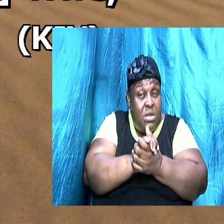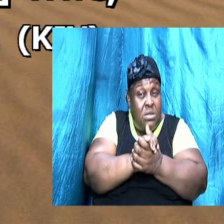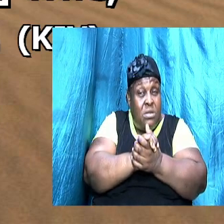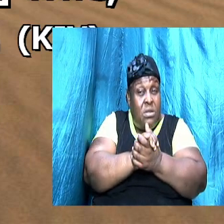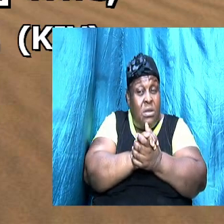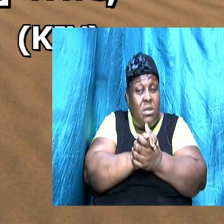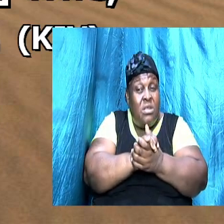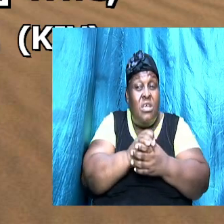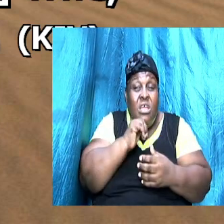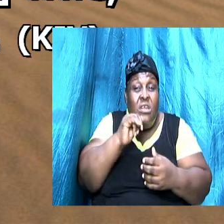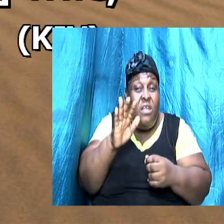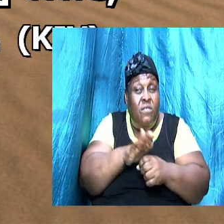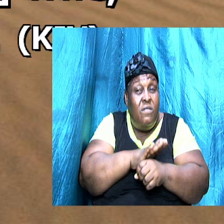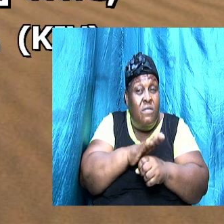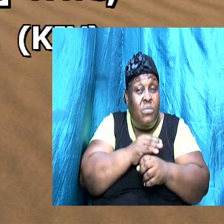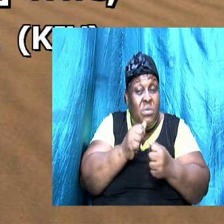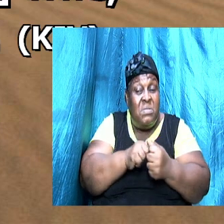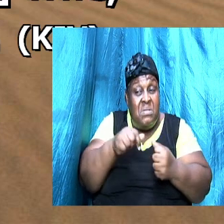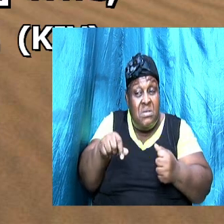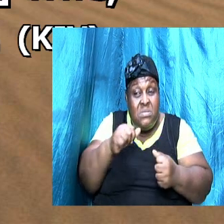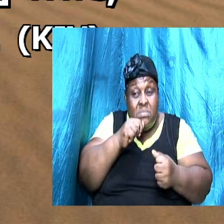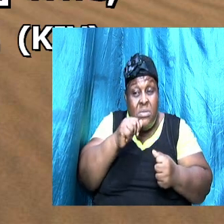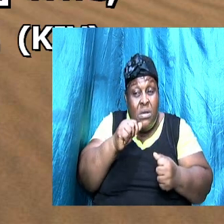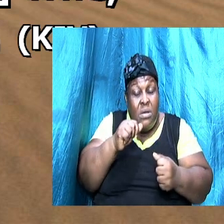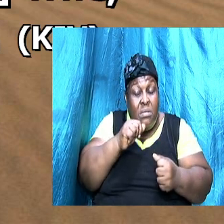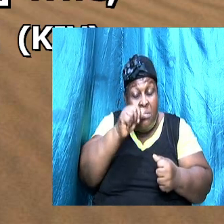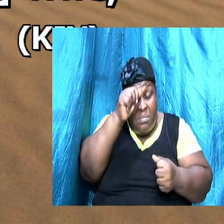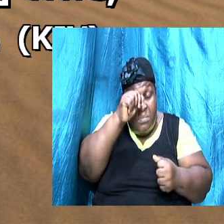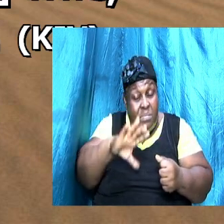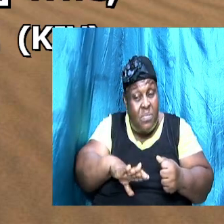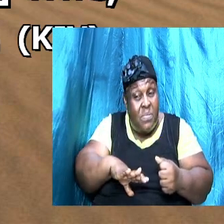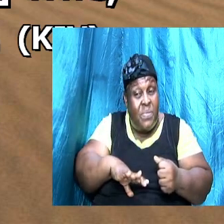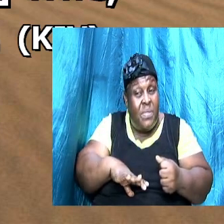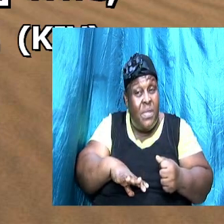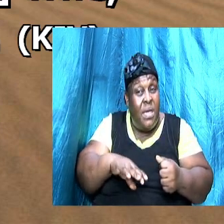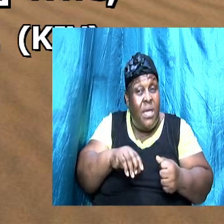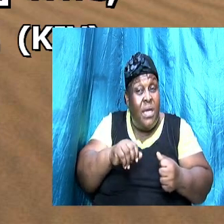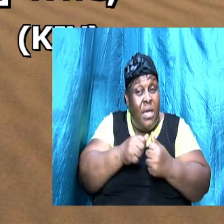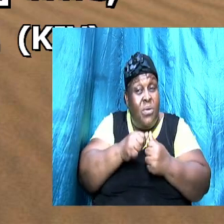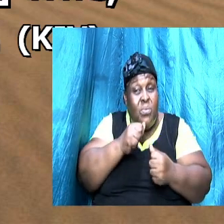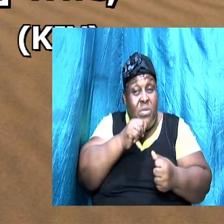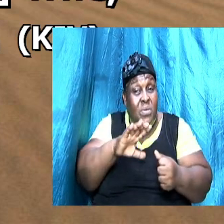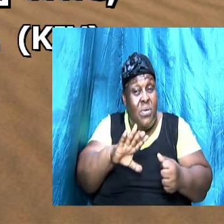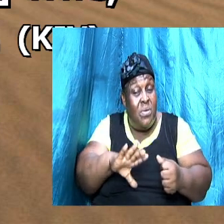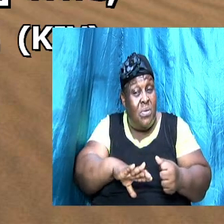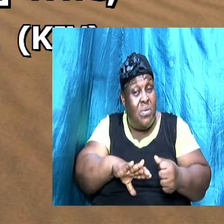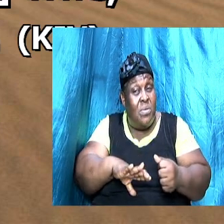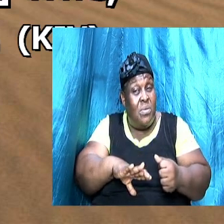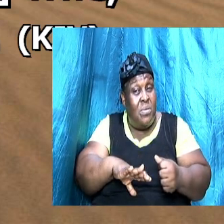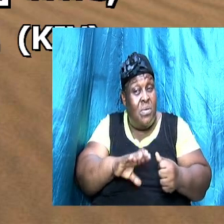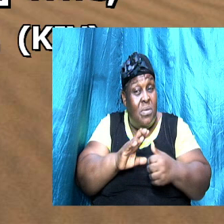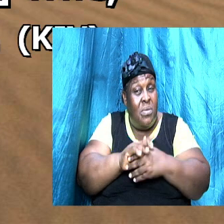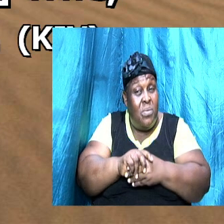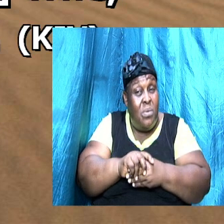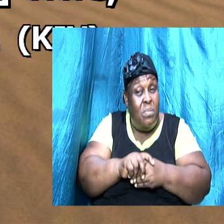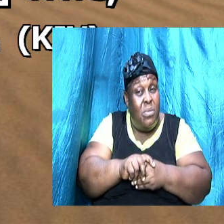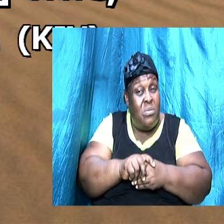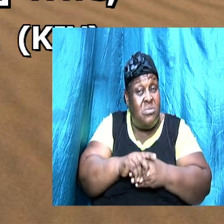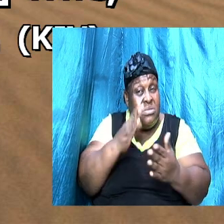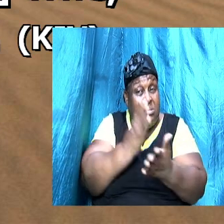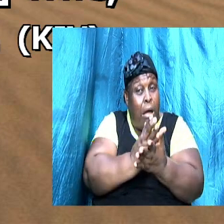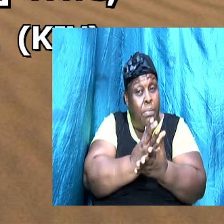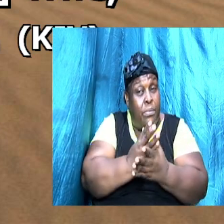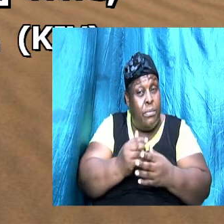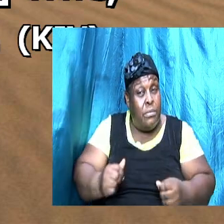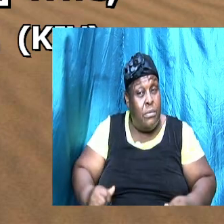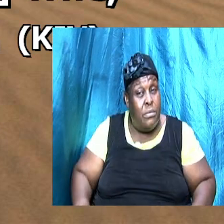this man, and so I want to move on. It's not fulfilling being with her anymore, and so I want to move on. Brothers and sisters, cut it out.